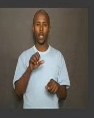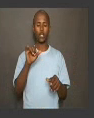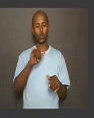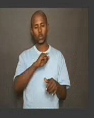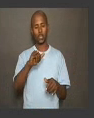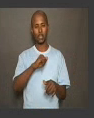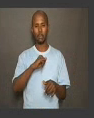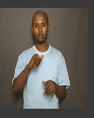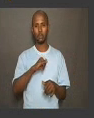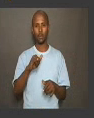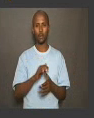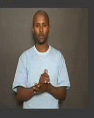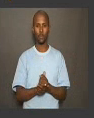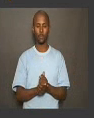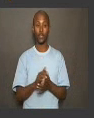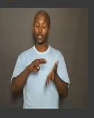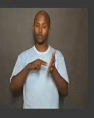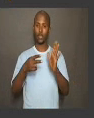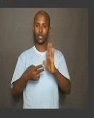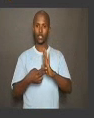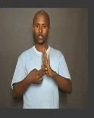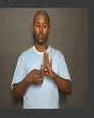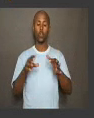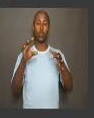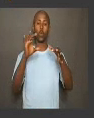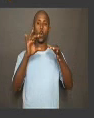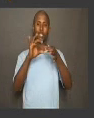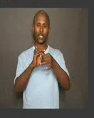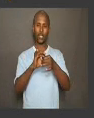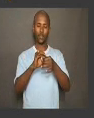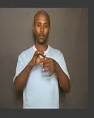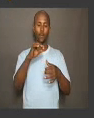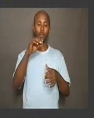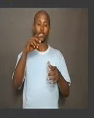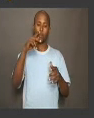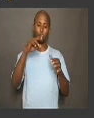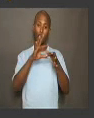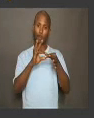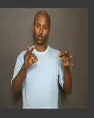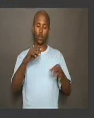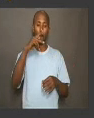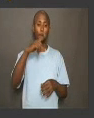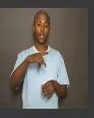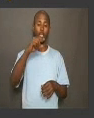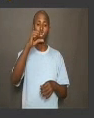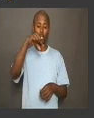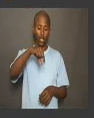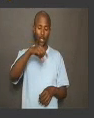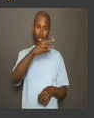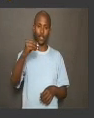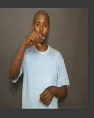associative. This means for conjunction that for propositions P, Q, and